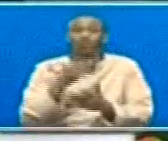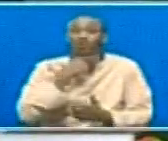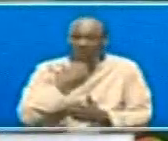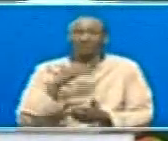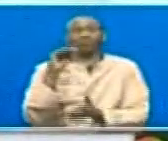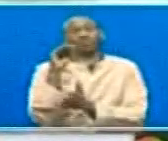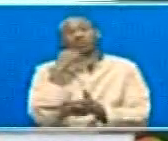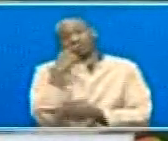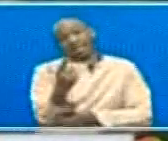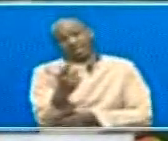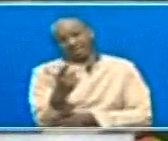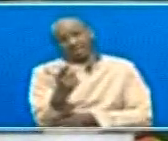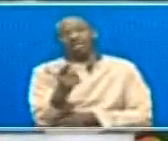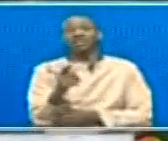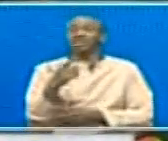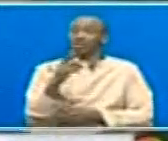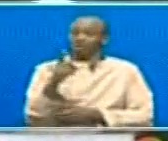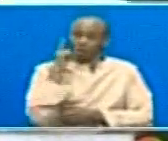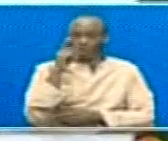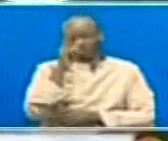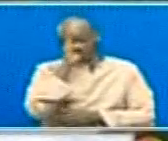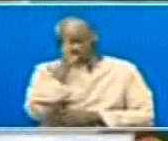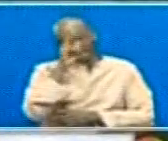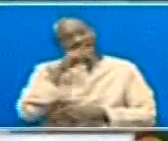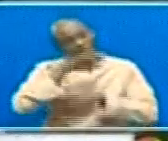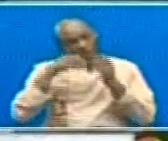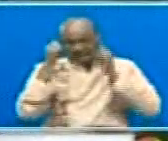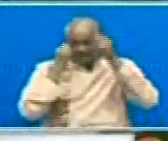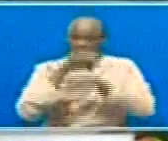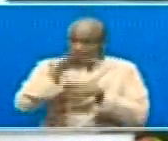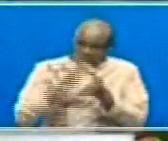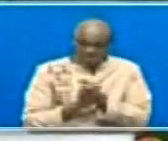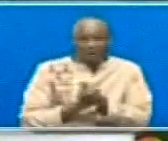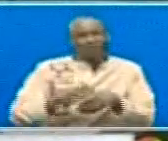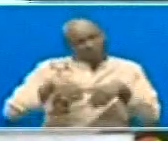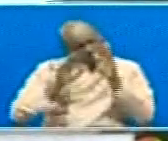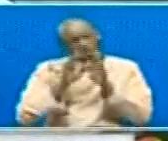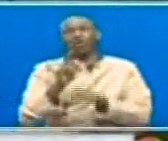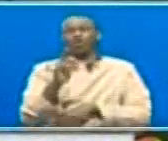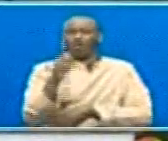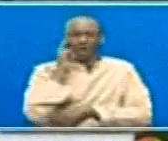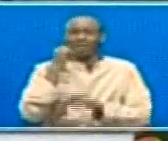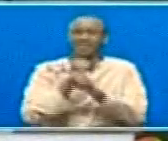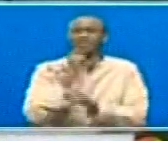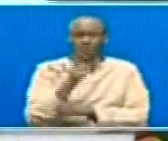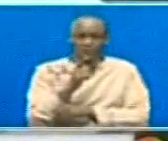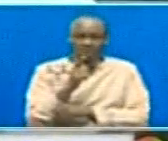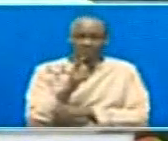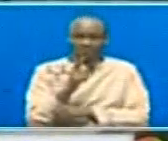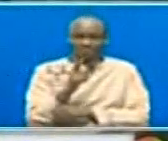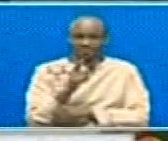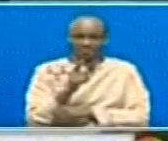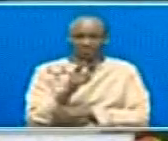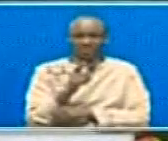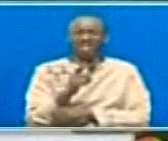appeal to our law enforcement agencies and our security agencies to follow the law and make sure that